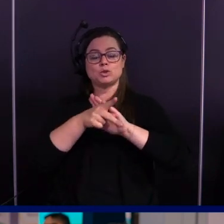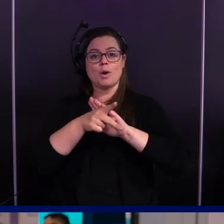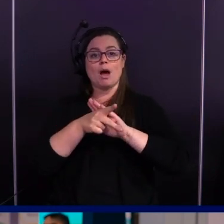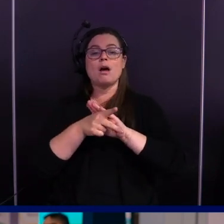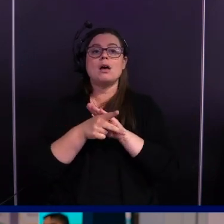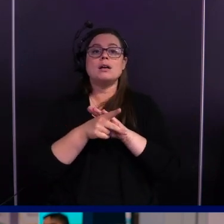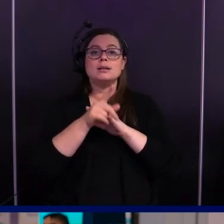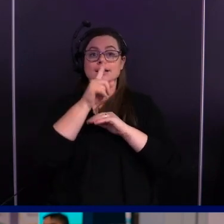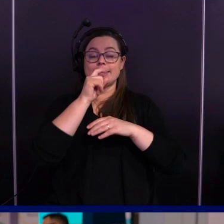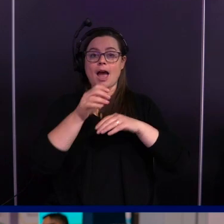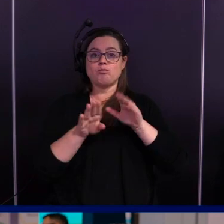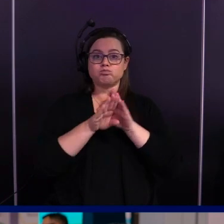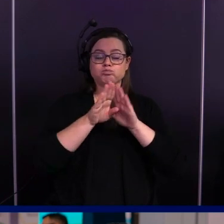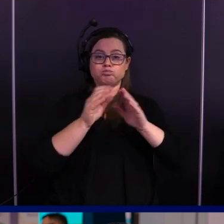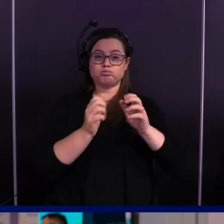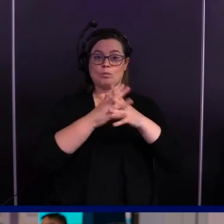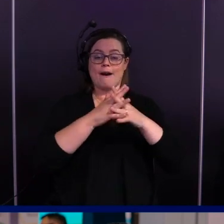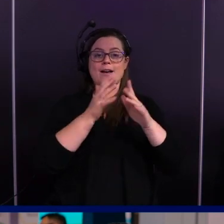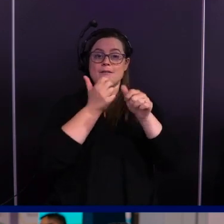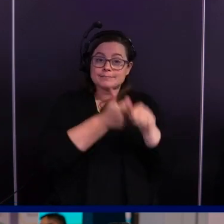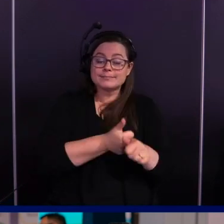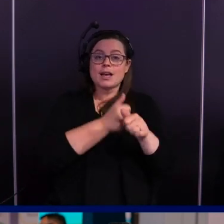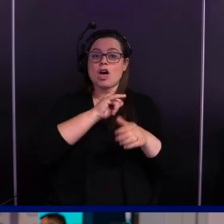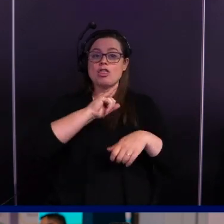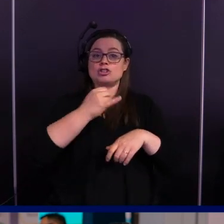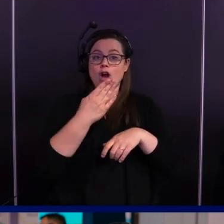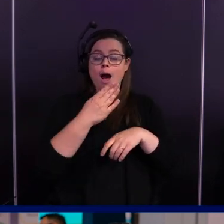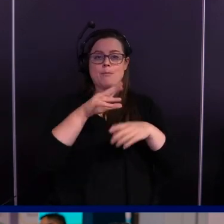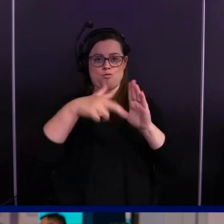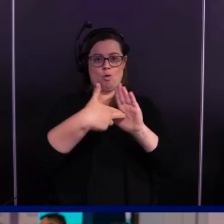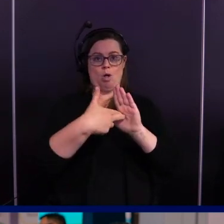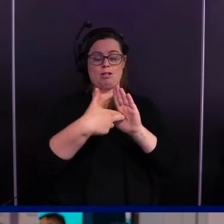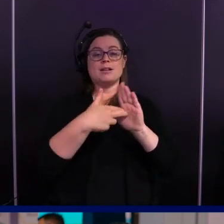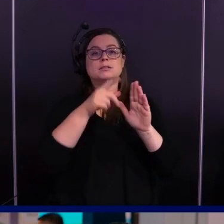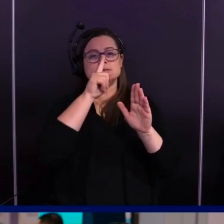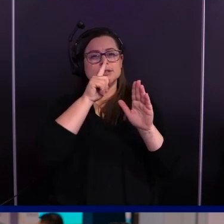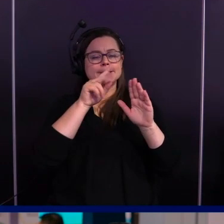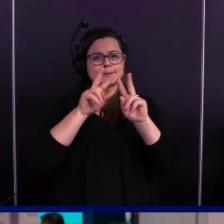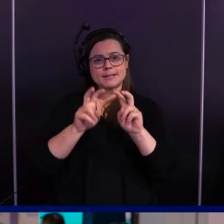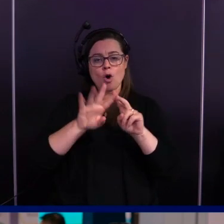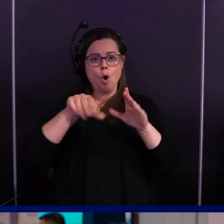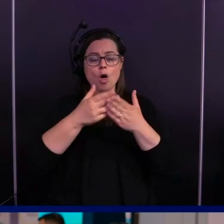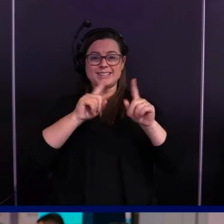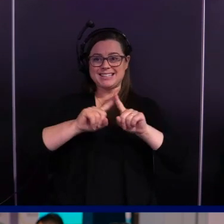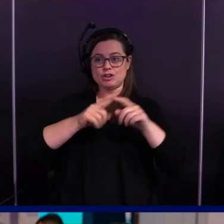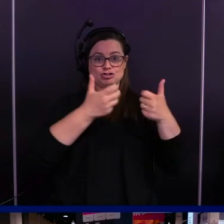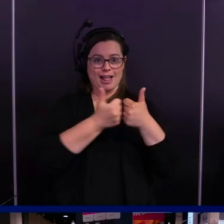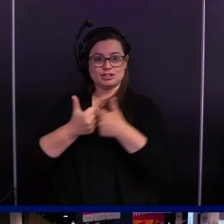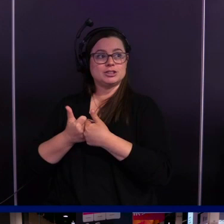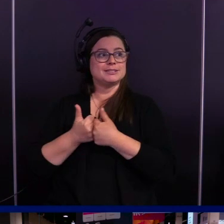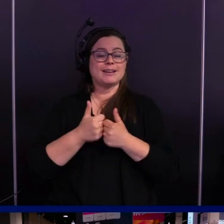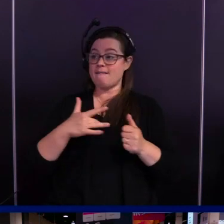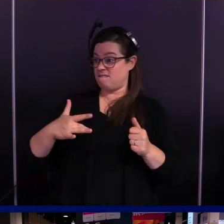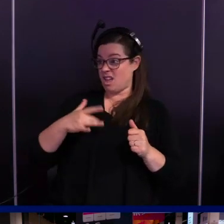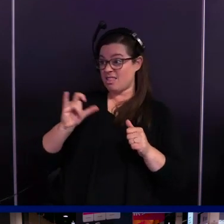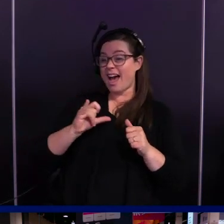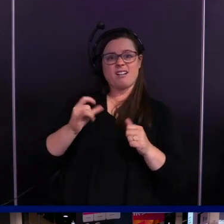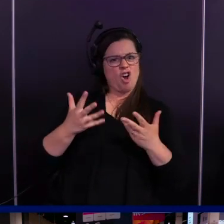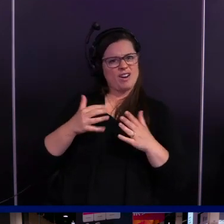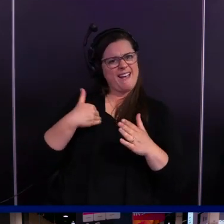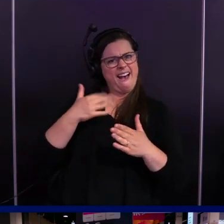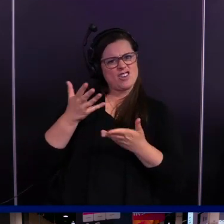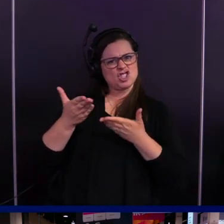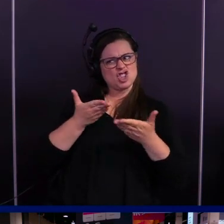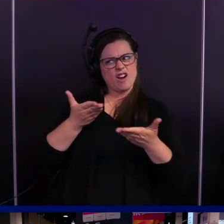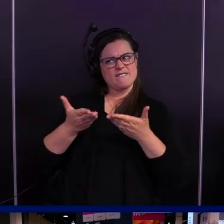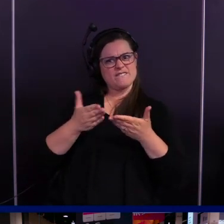based on their job role. That is where, looking at all these challenges. I have a feeling that there is a service that does all